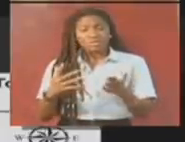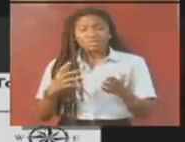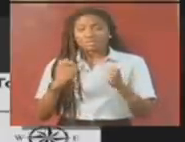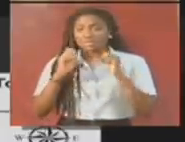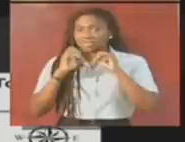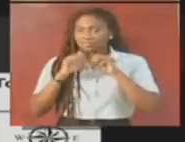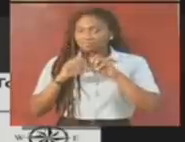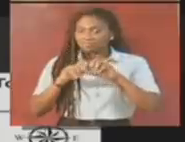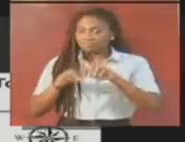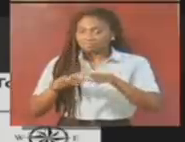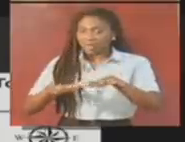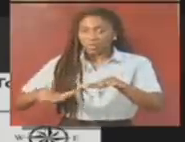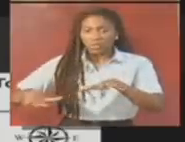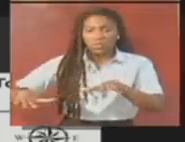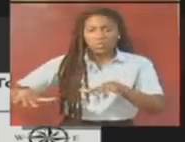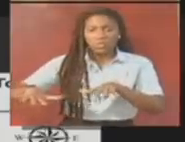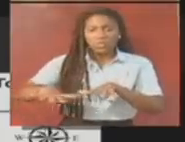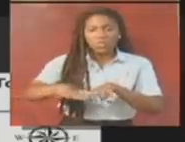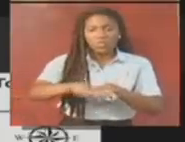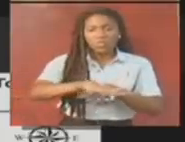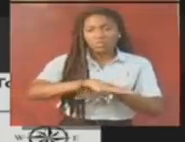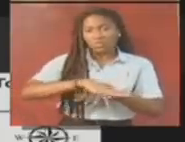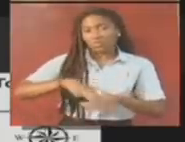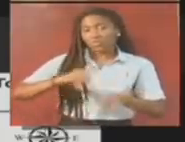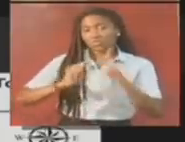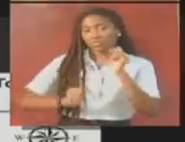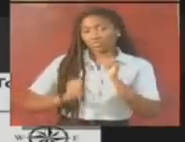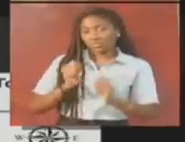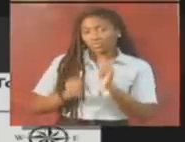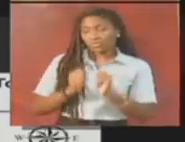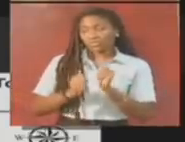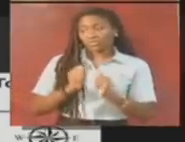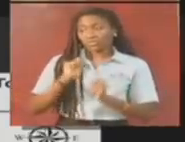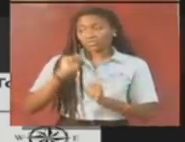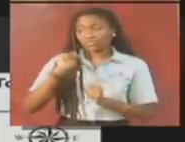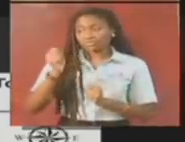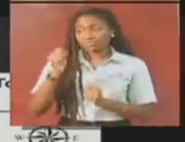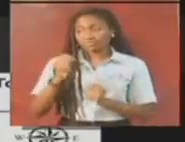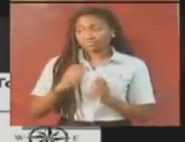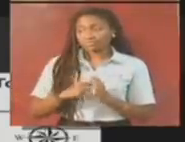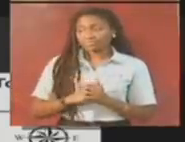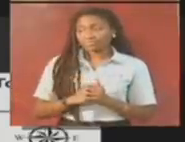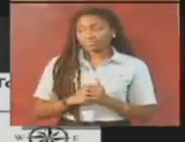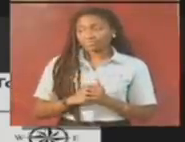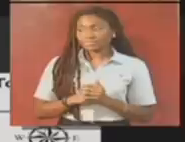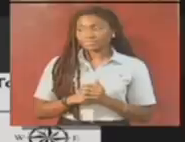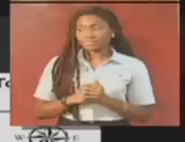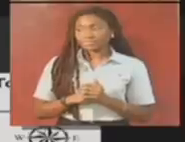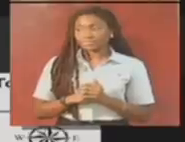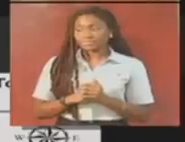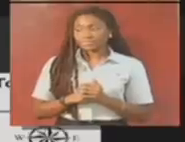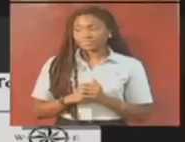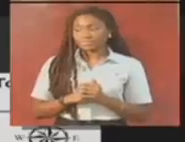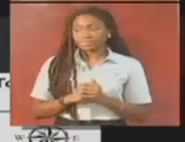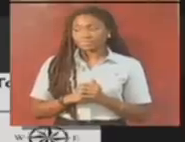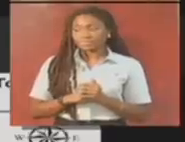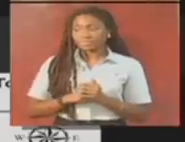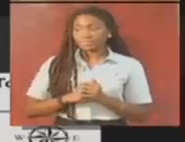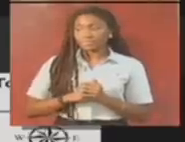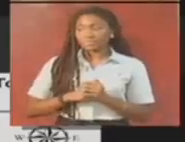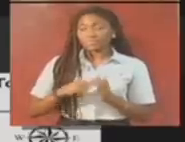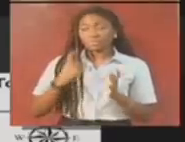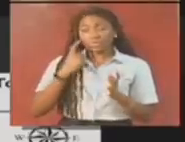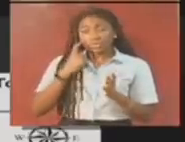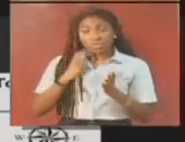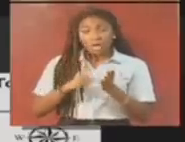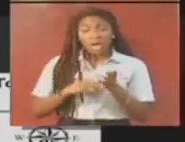country in counties across all of the in communities across all of the counties. We note now as well that the